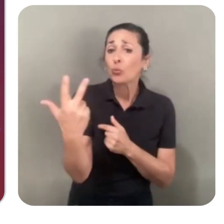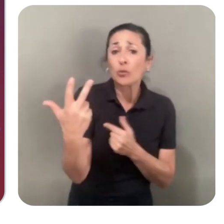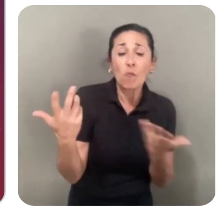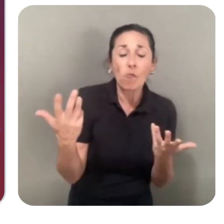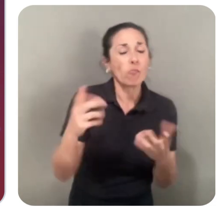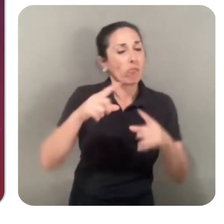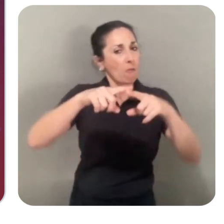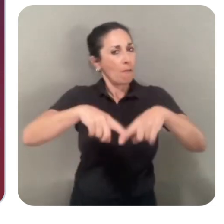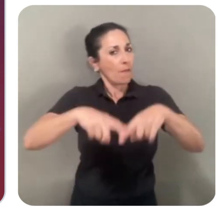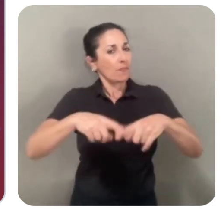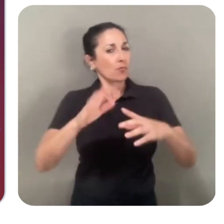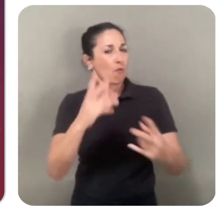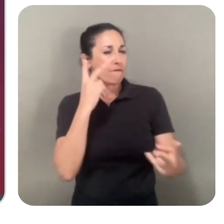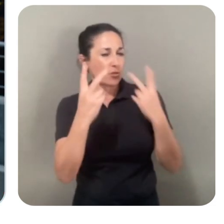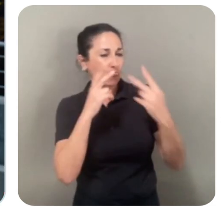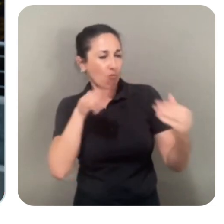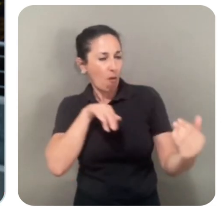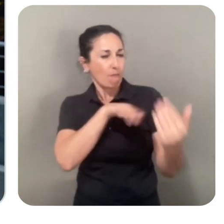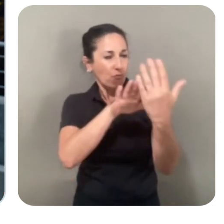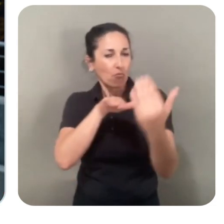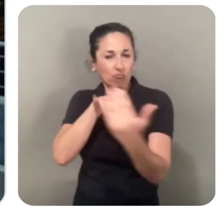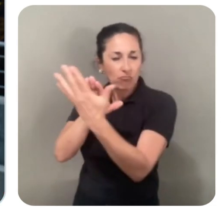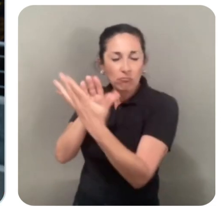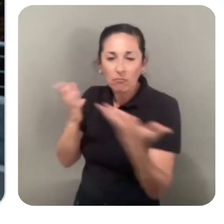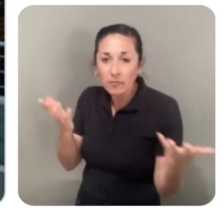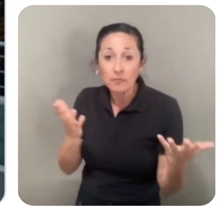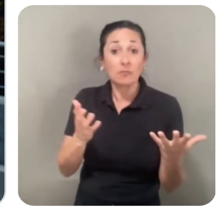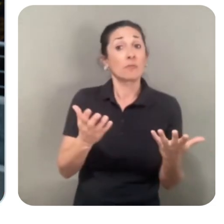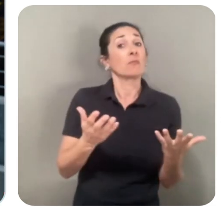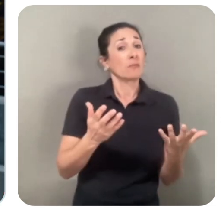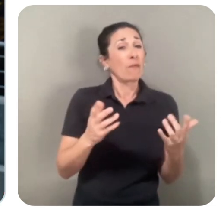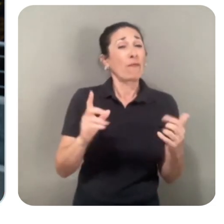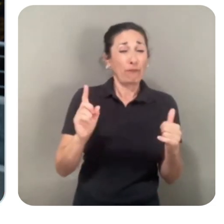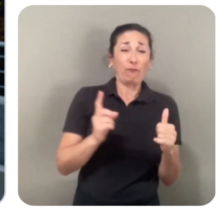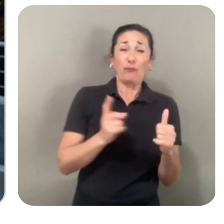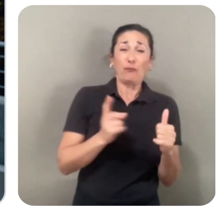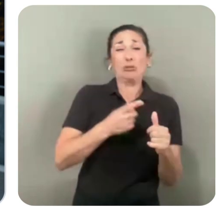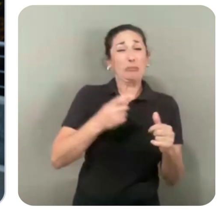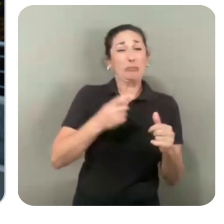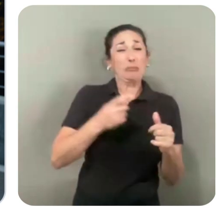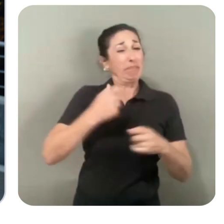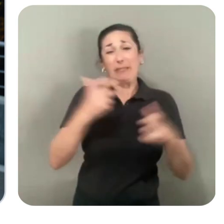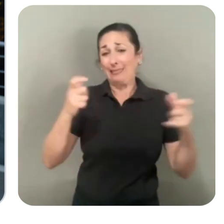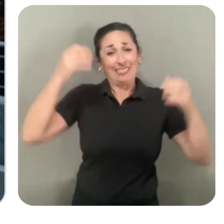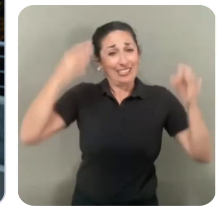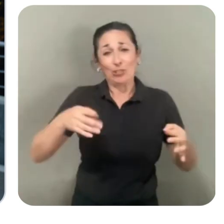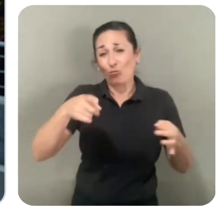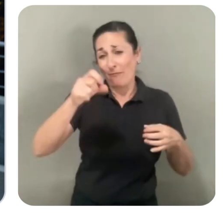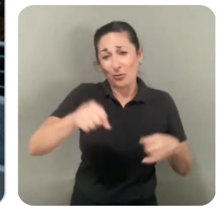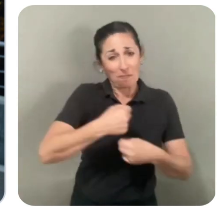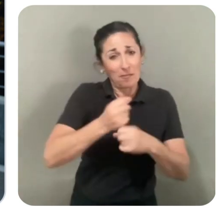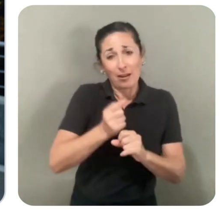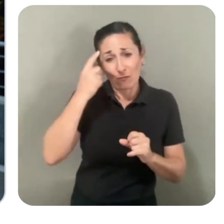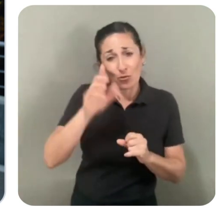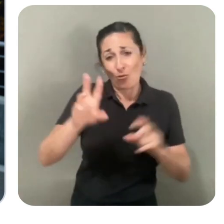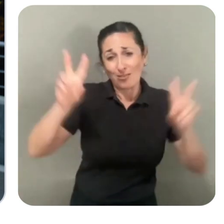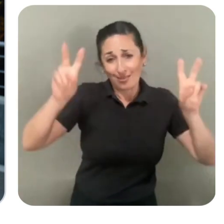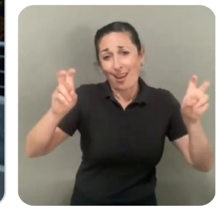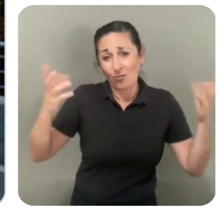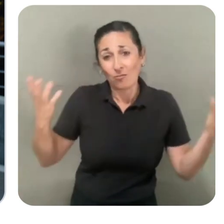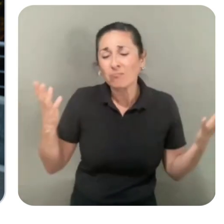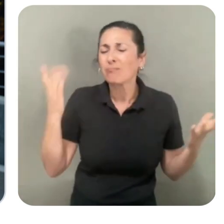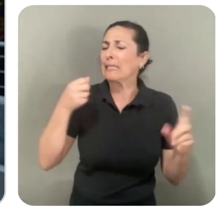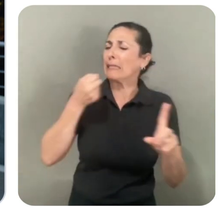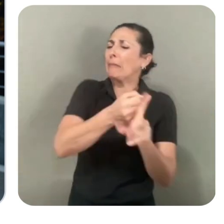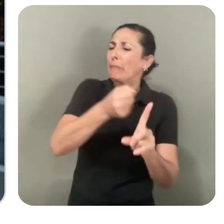which visual approach you go for. This is probably the first big decision you will have to make for your title because it impacts